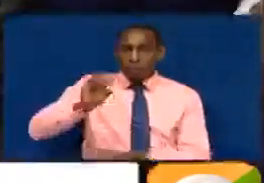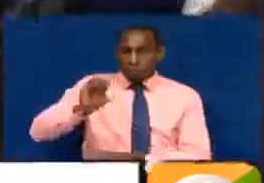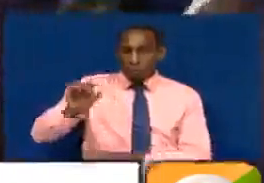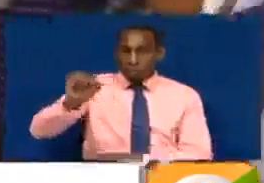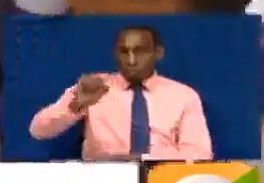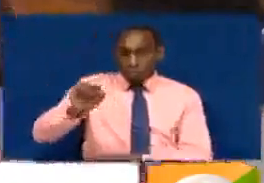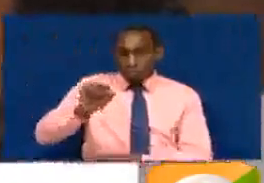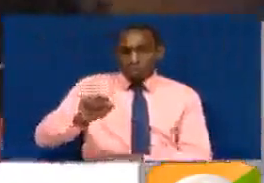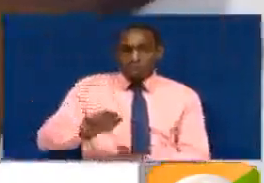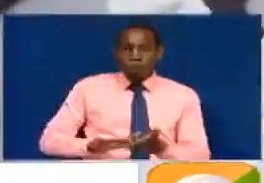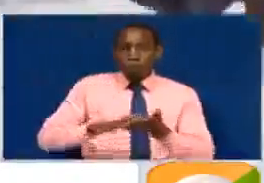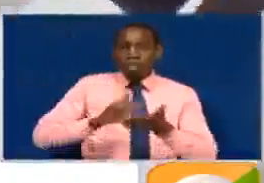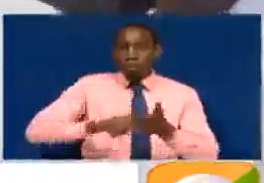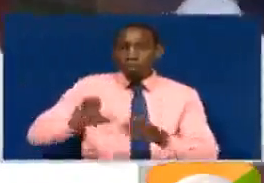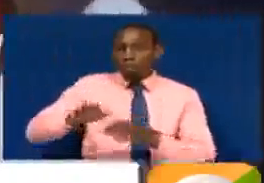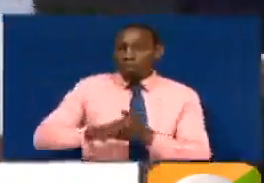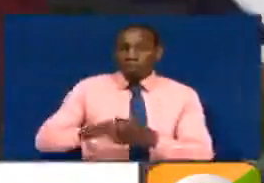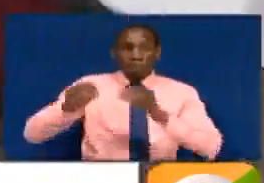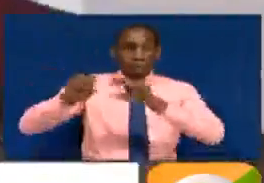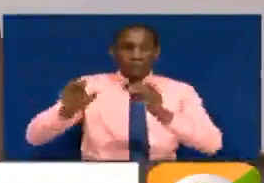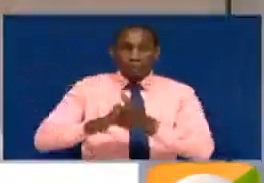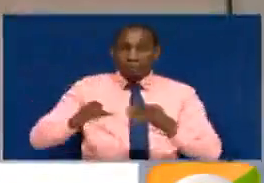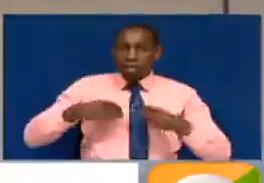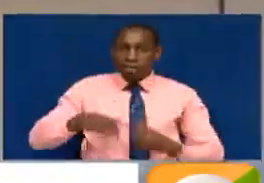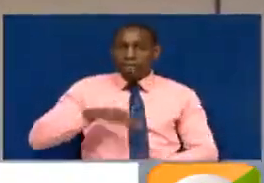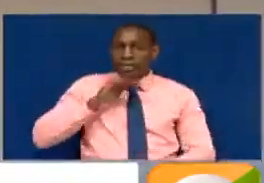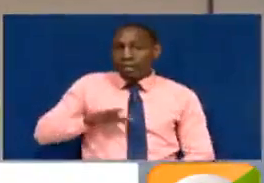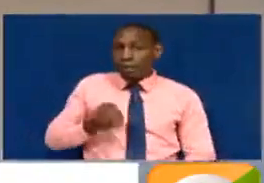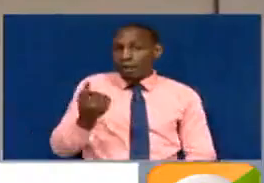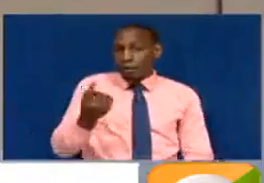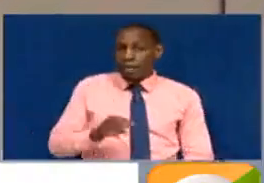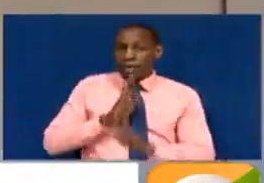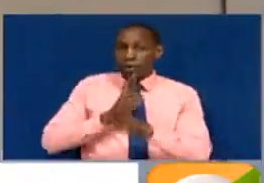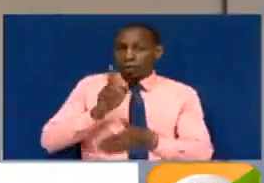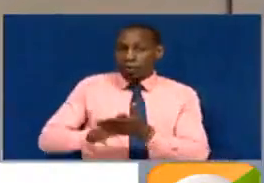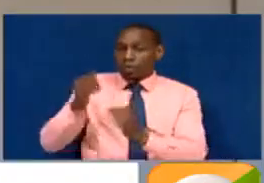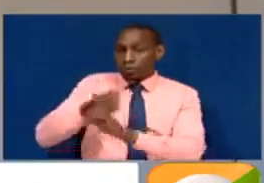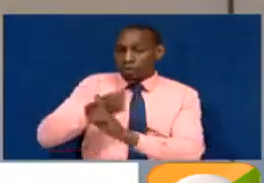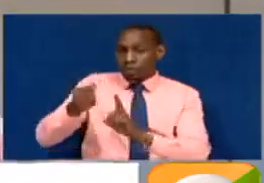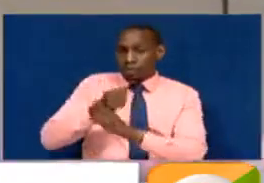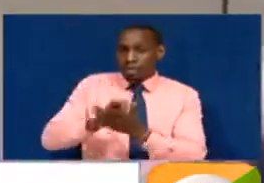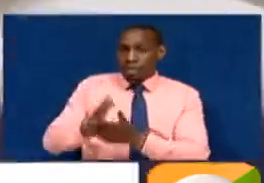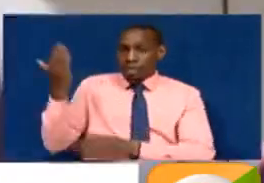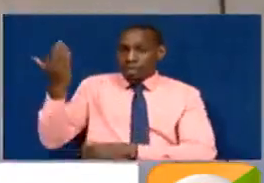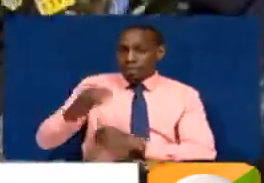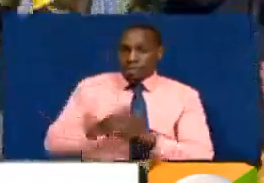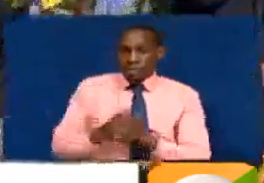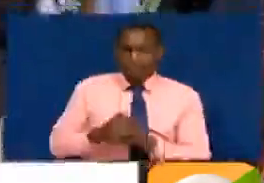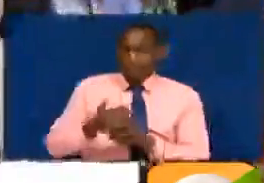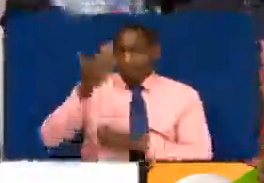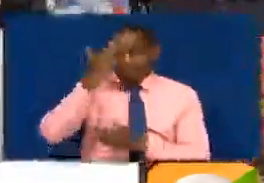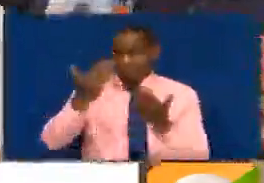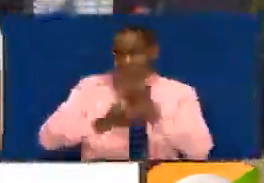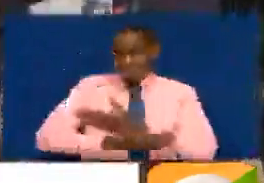on grounds of incompetence, following the death of one woman who was reportedly attacked by a machete-wielding gang on